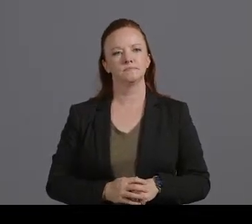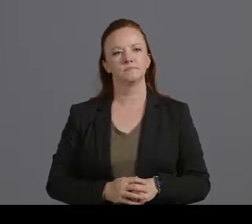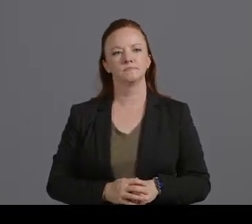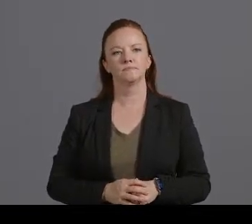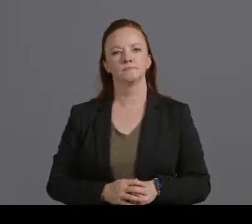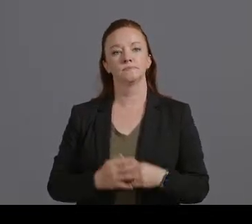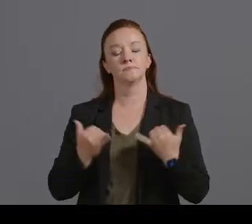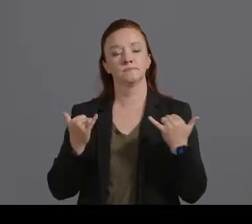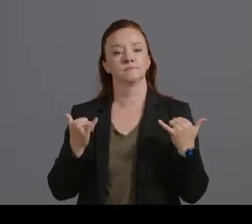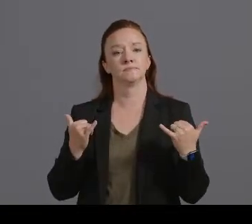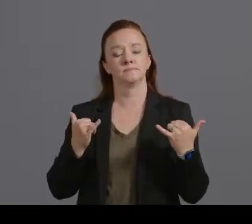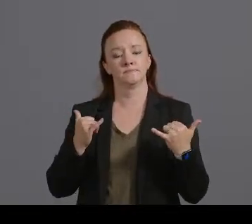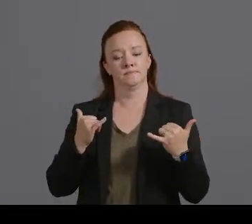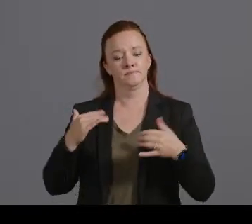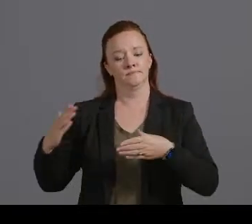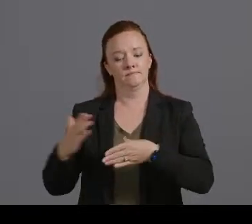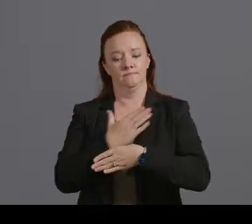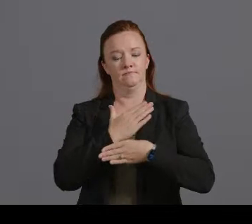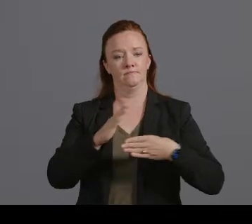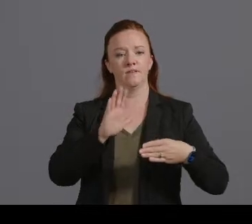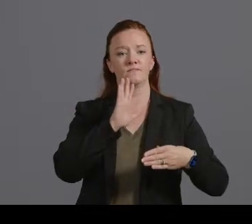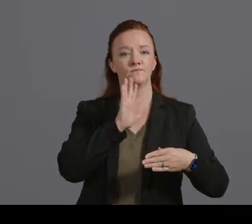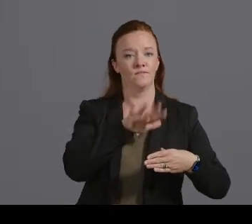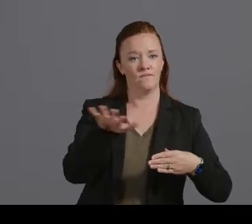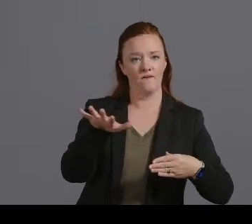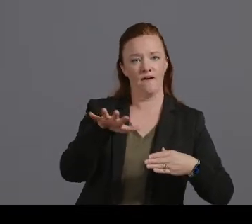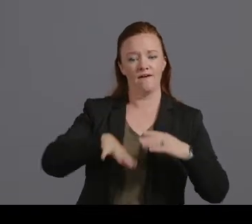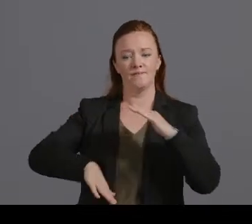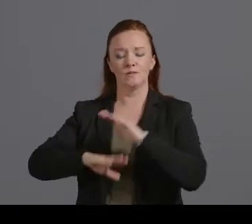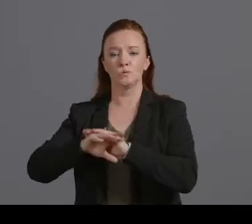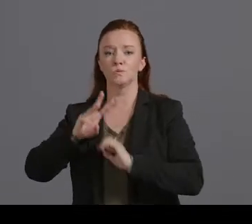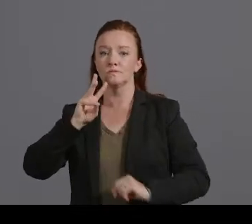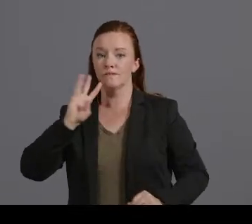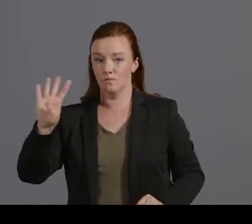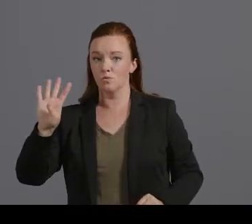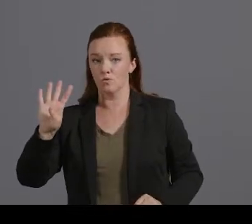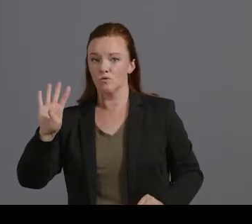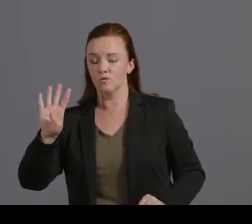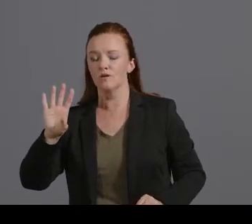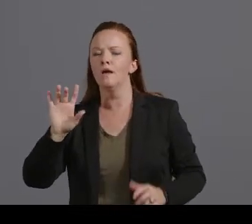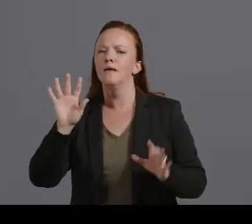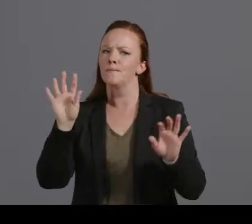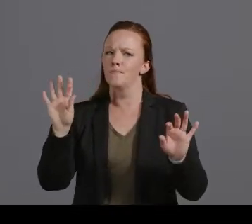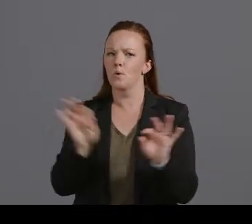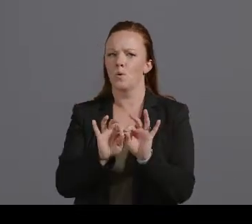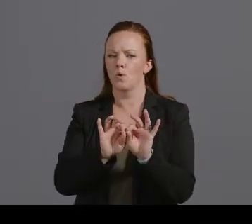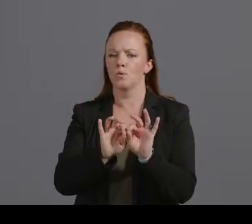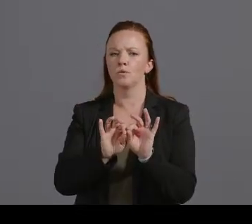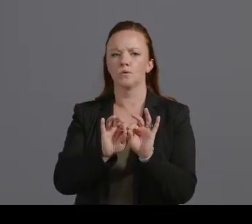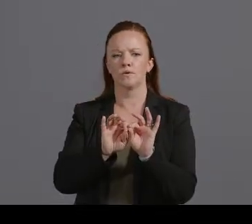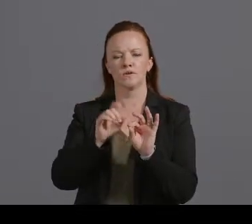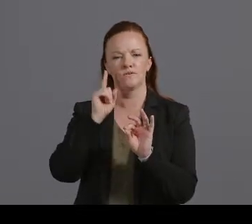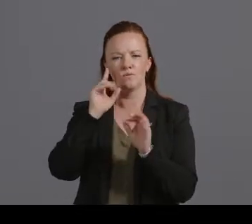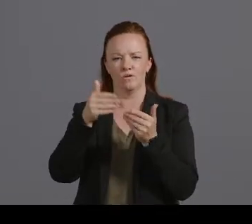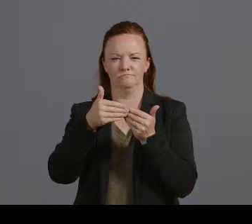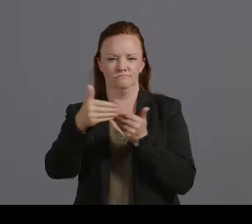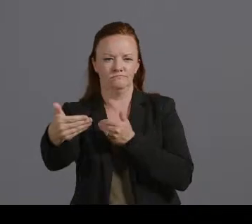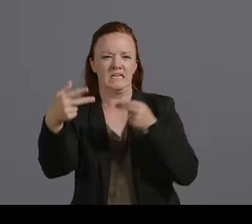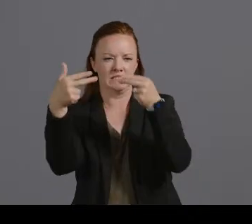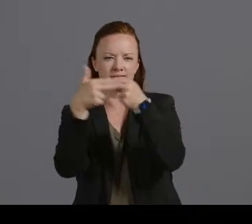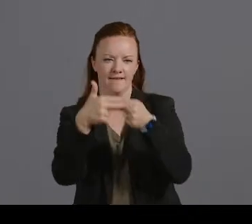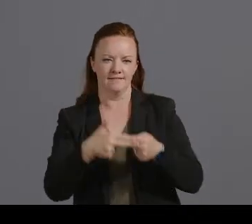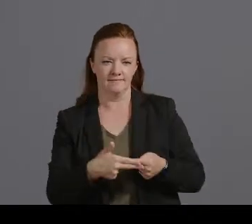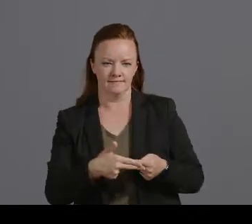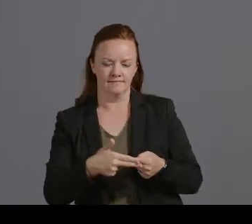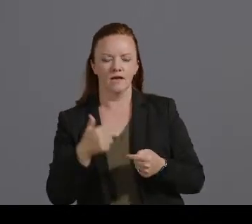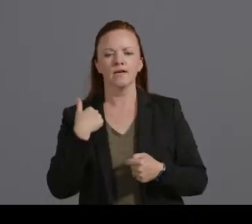Looking at the age group for the 55 to 64-year-olds, and this is really important as we go into the next slides, but we wanted to see how